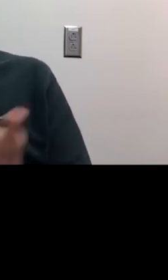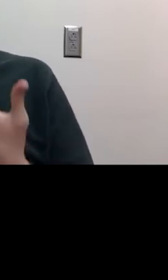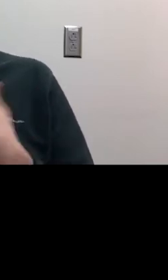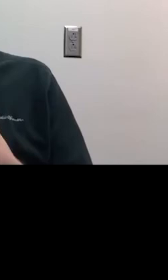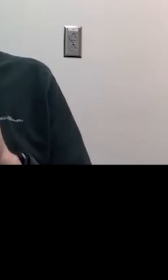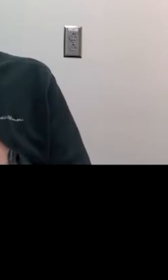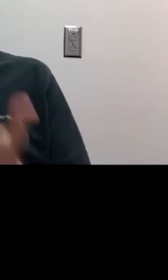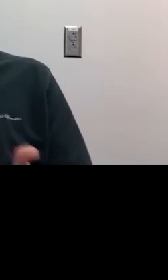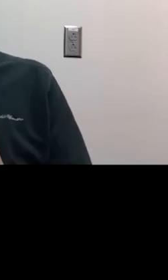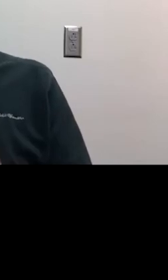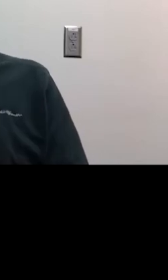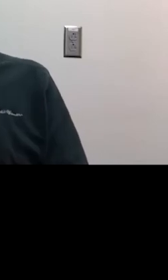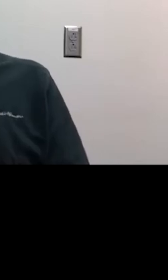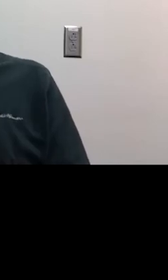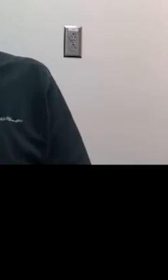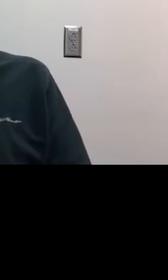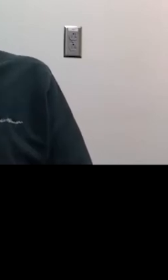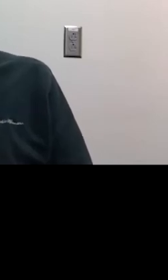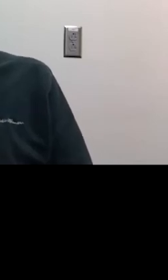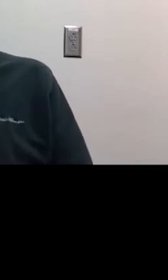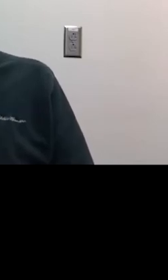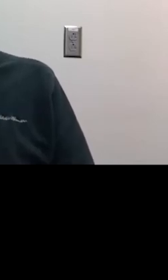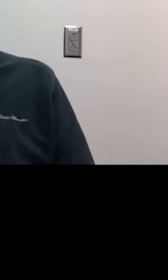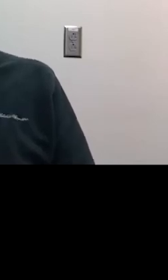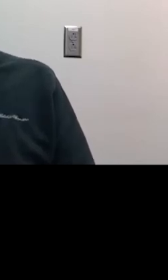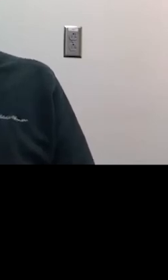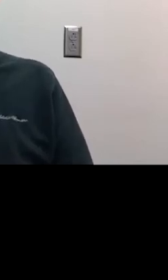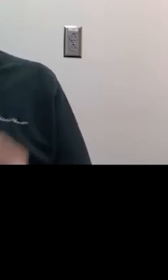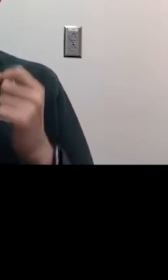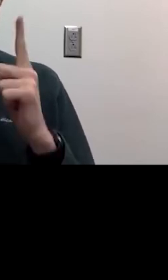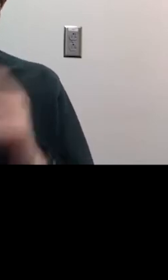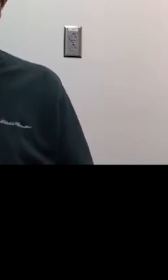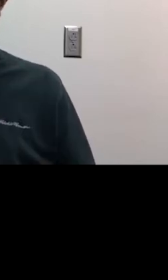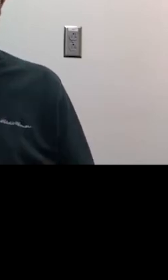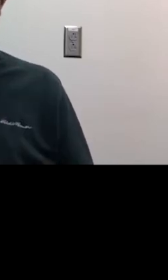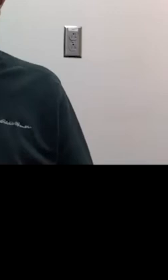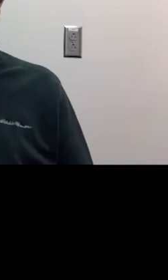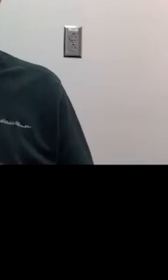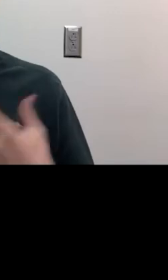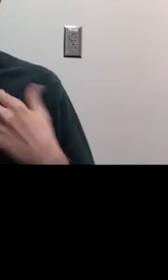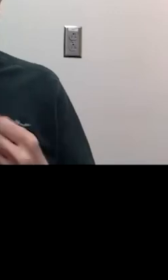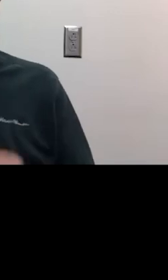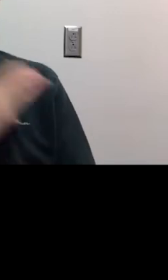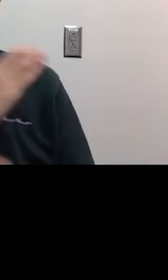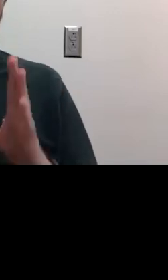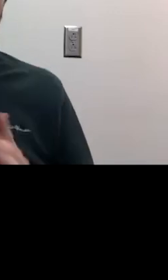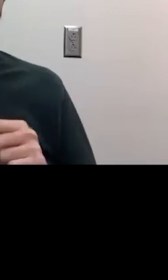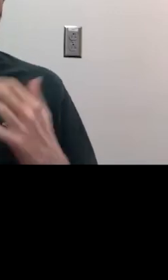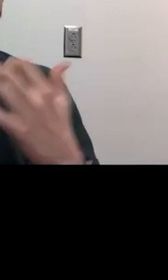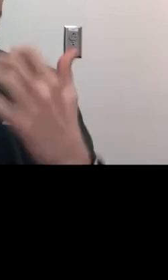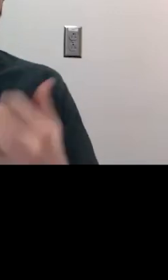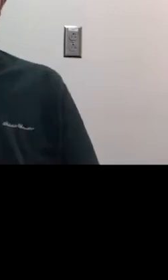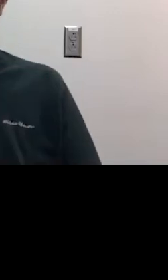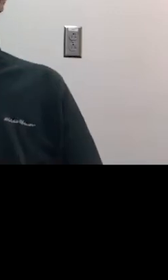benefit's coming from something else. And I don't think it will surprise the mental health clinicians in this audience to hear, I think it's about